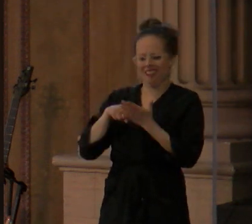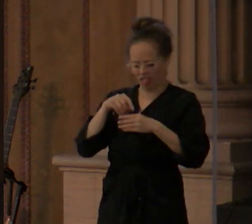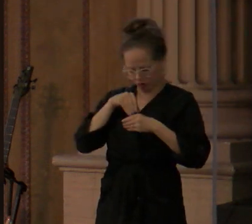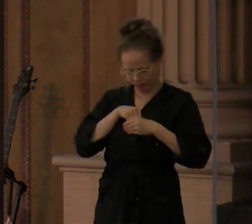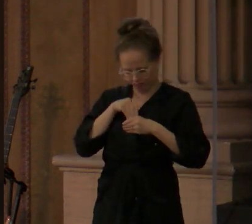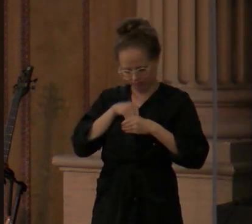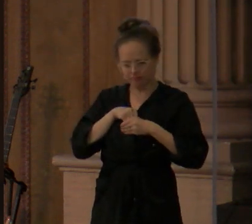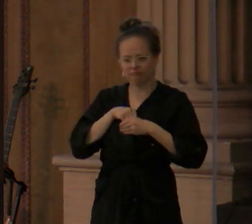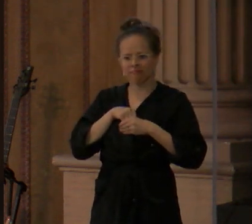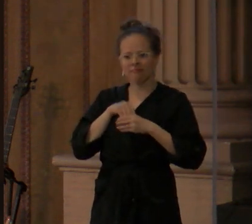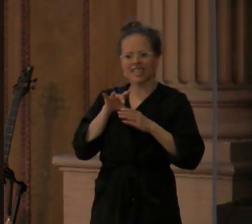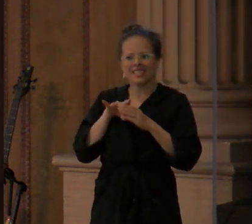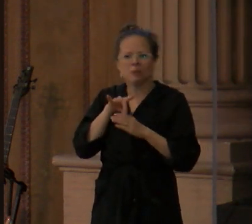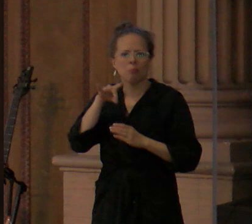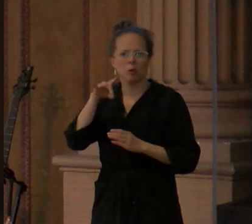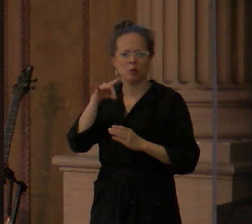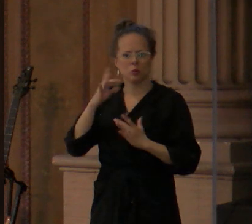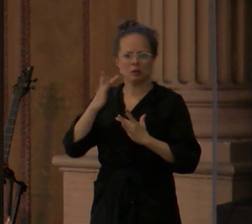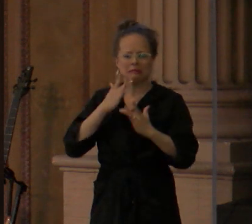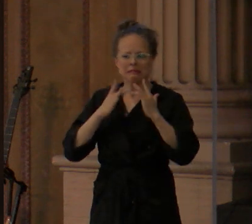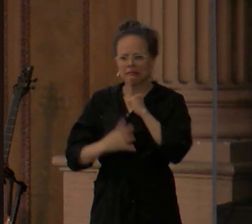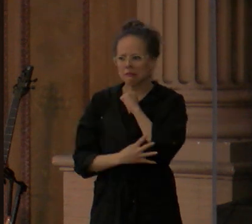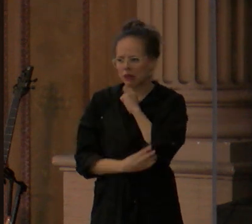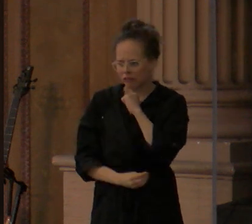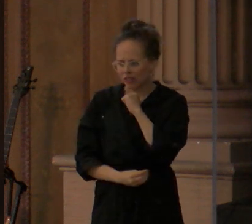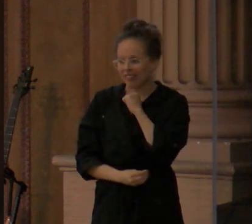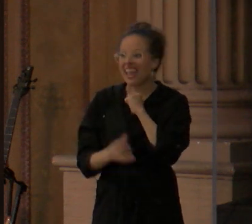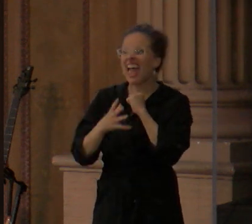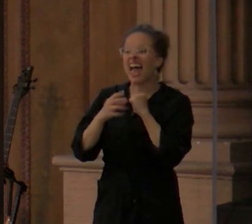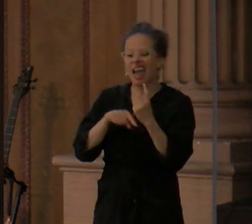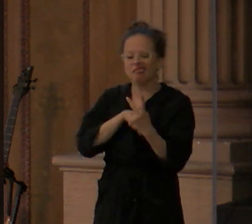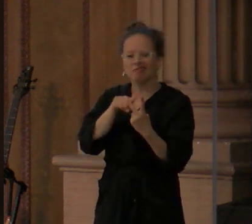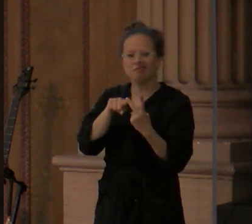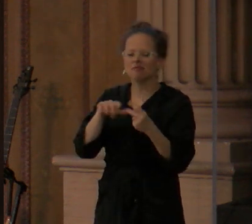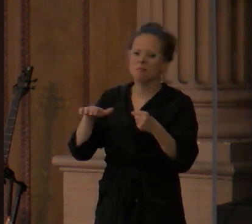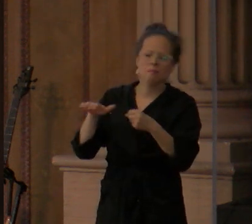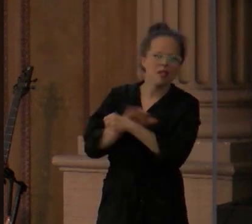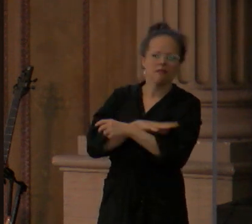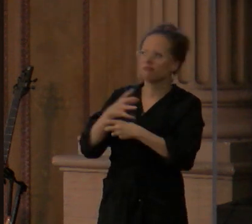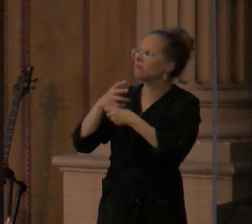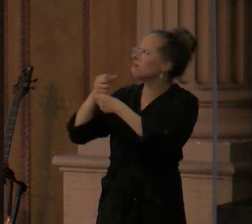poverty and a total dependence on God's grace for our forgiveness.